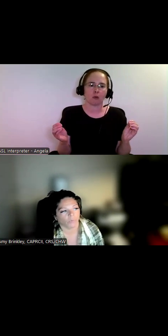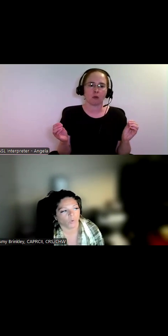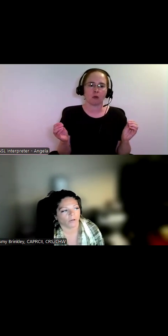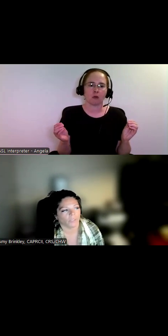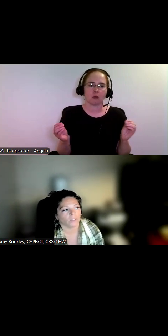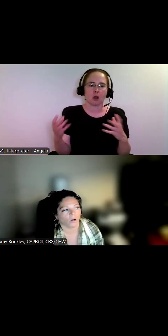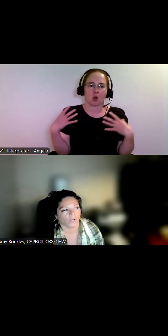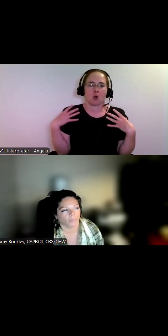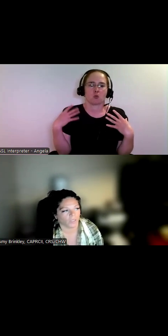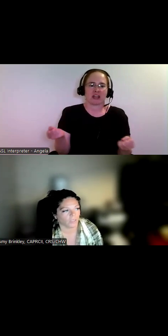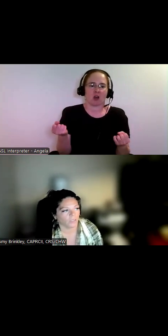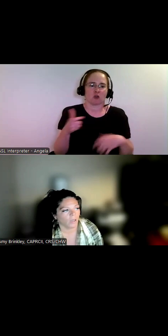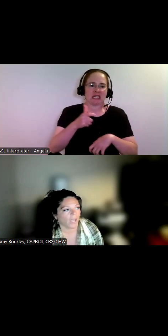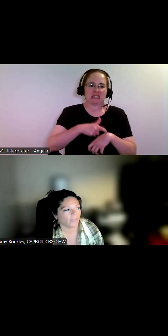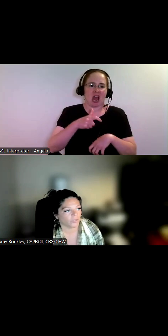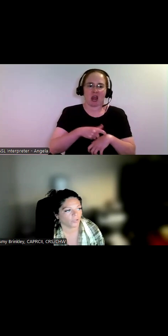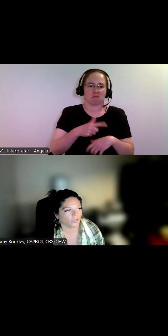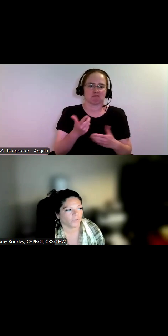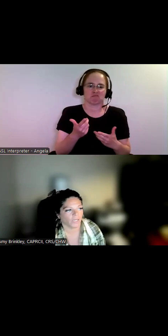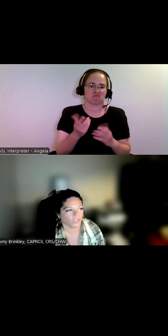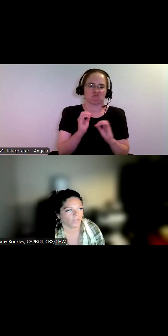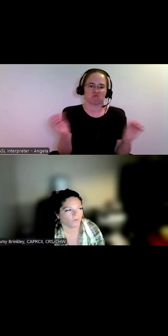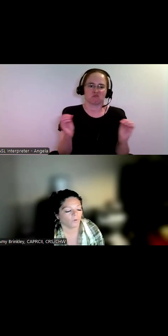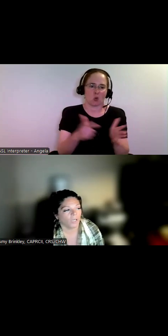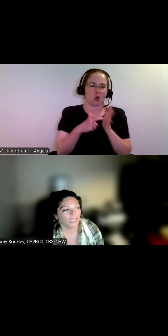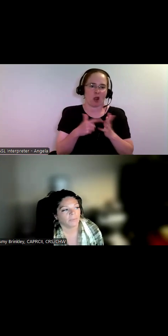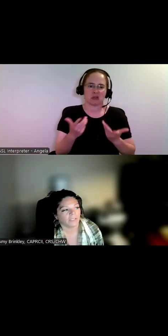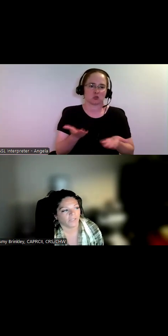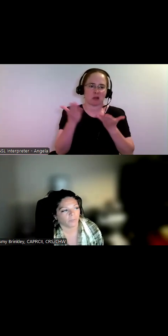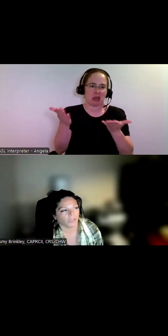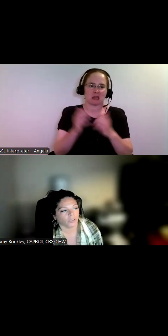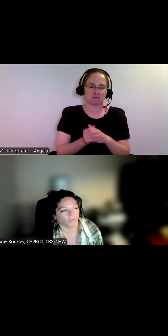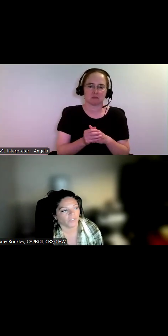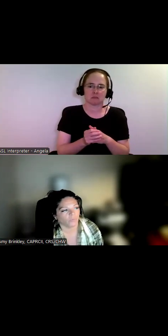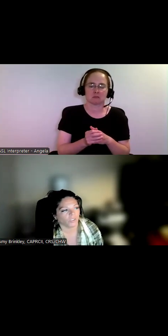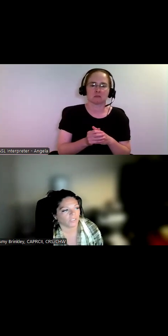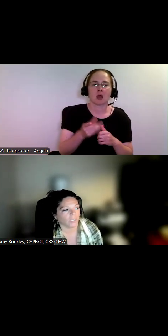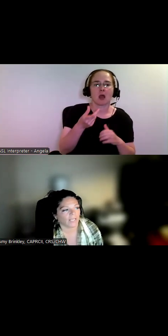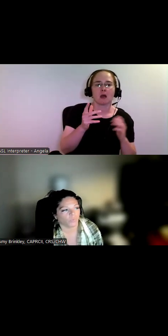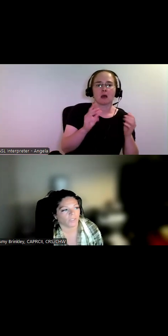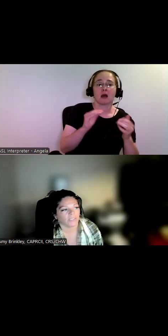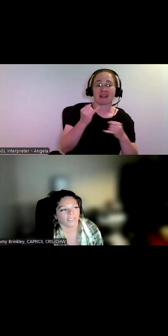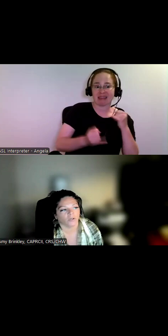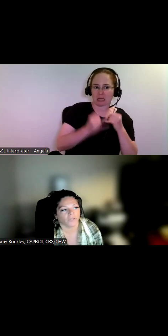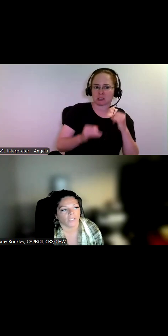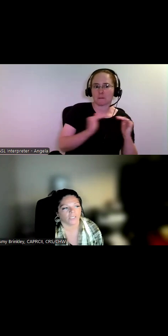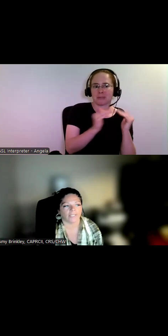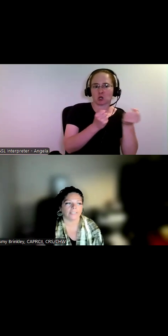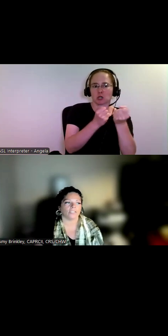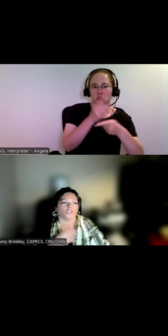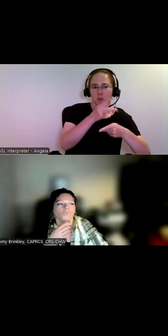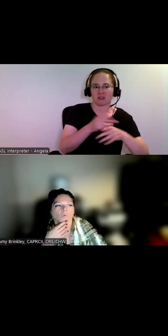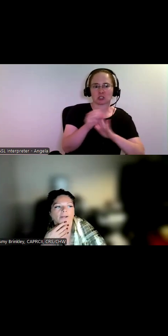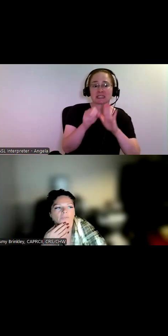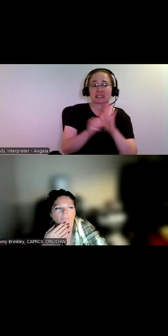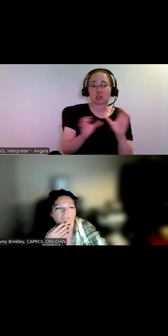recovery time requirements are recommended at the certification level. Specific to peer supervision, which is the last one, state certification